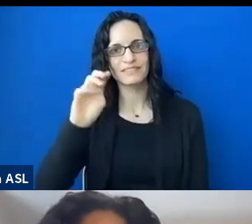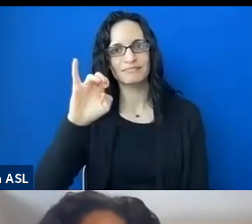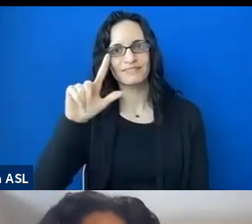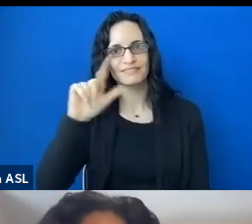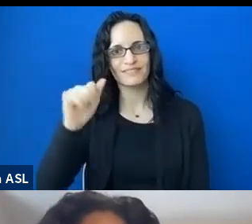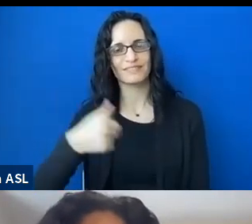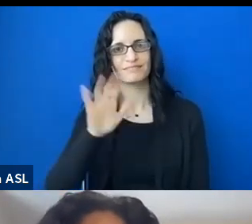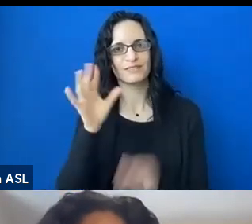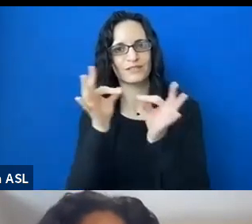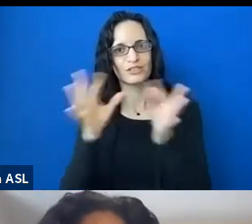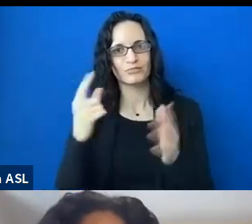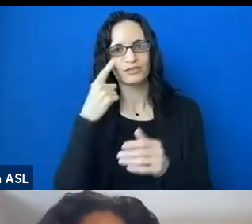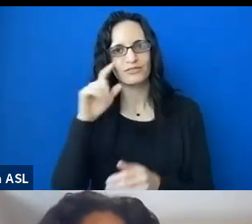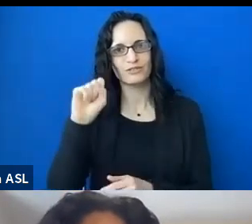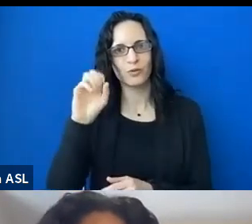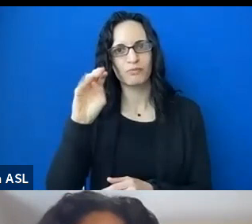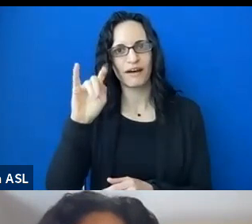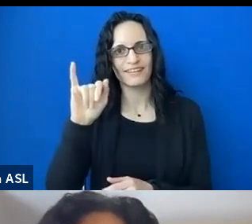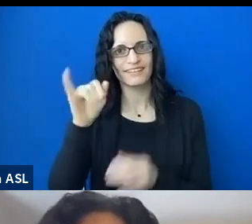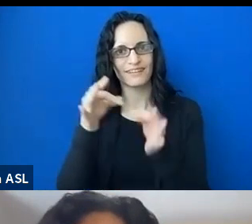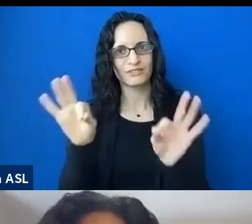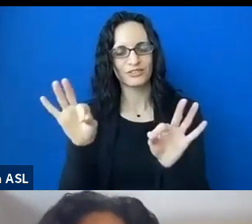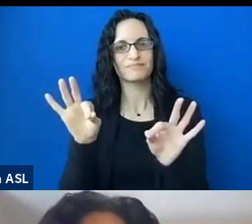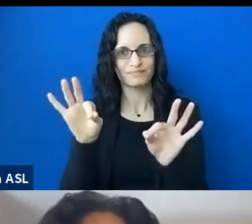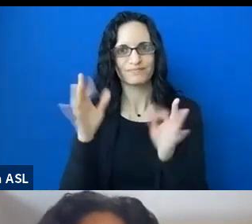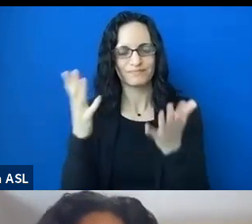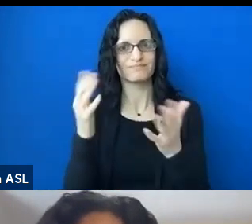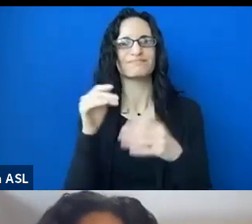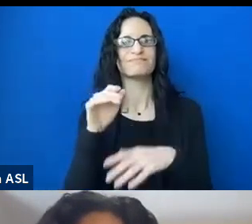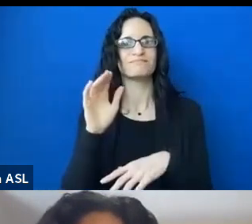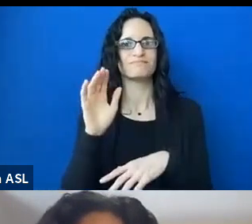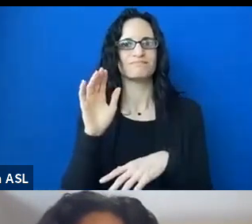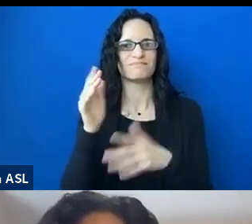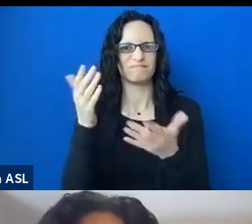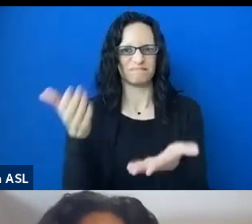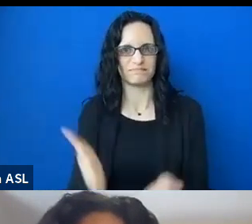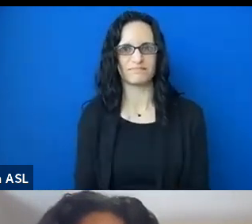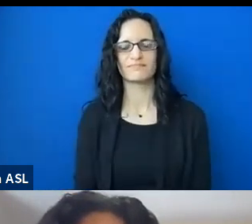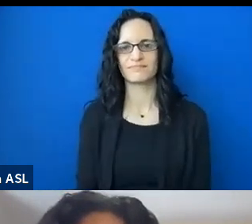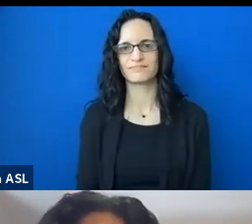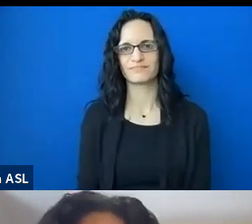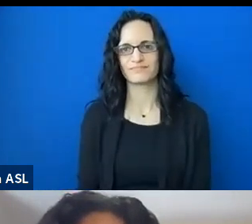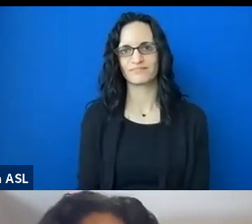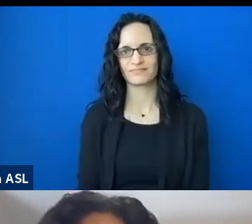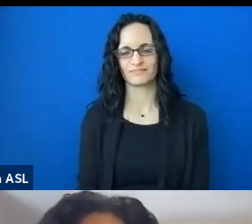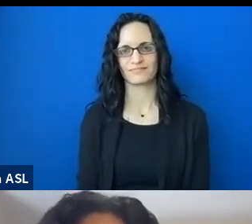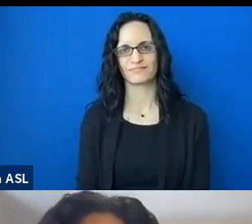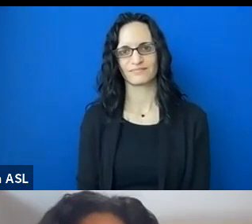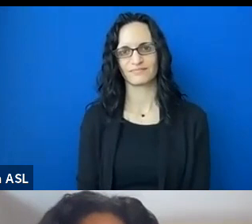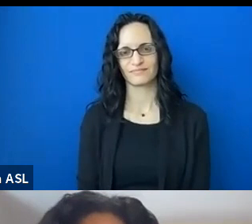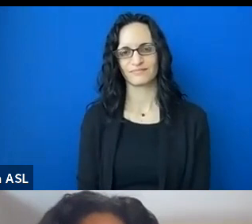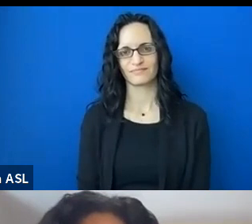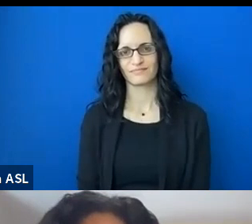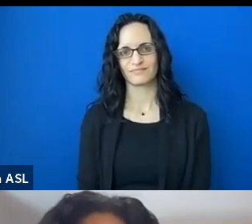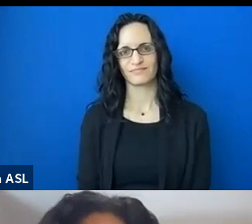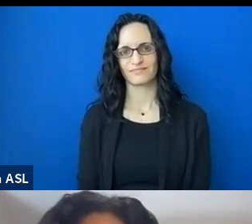your interpreter today. My name is Camila Jamal. I'm going to be your interpreter